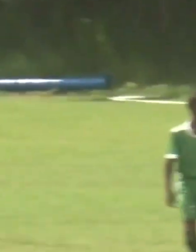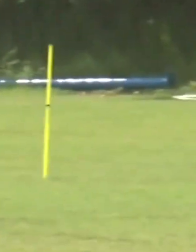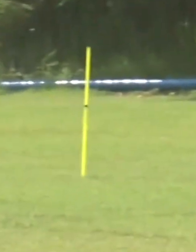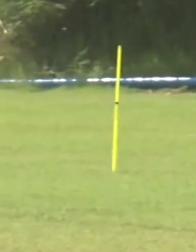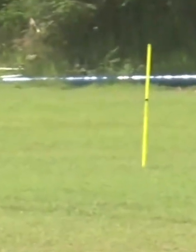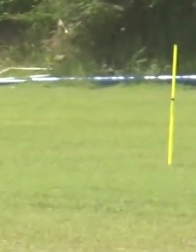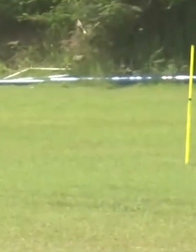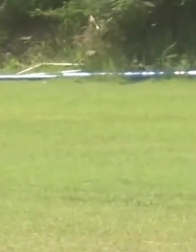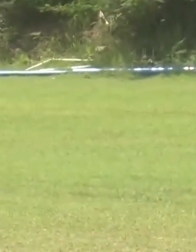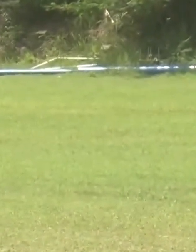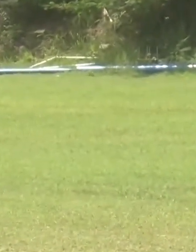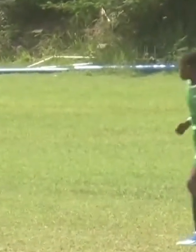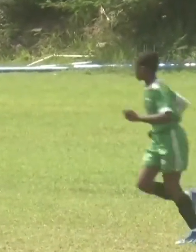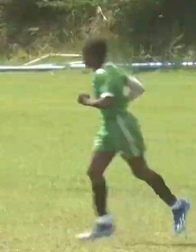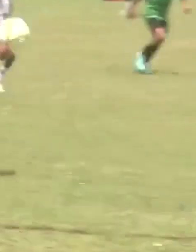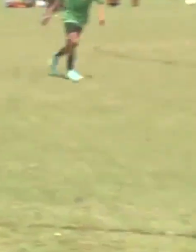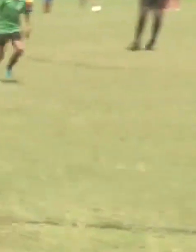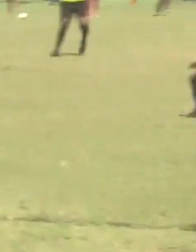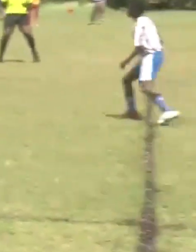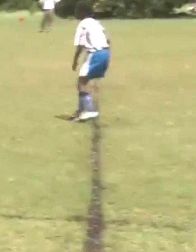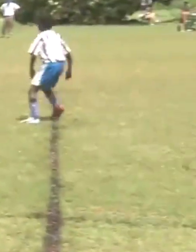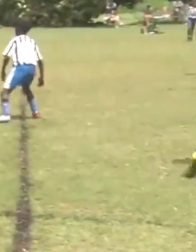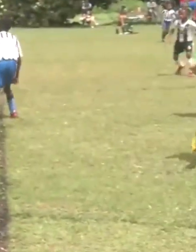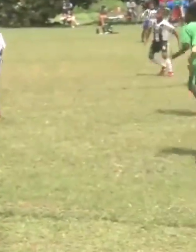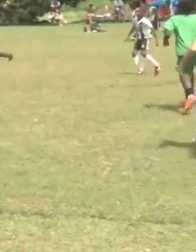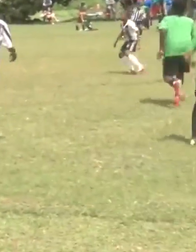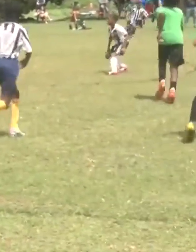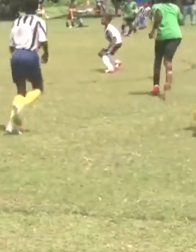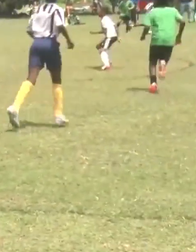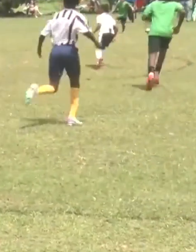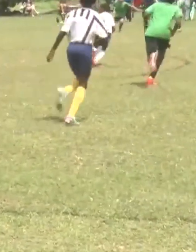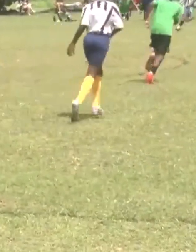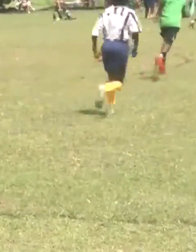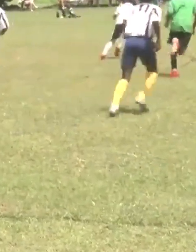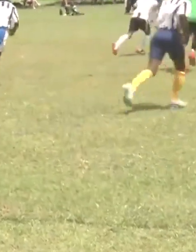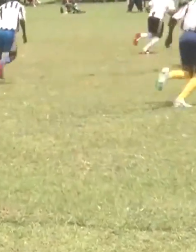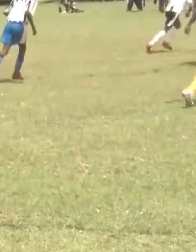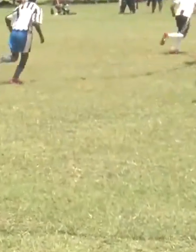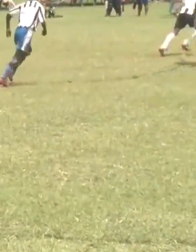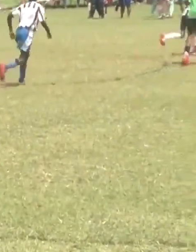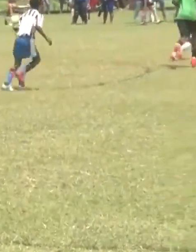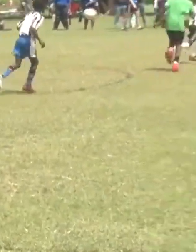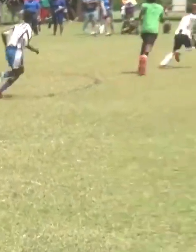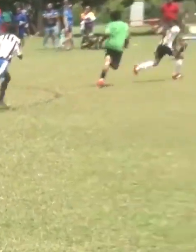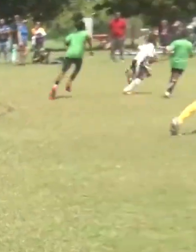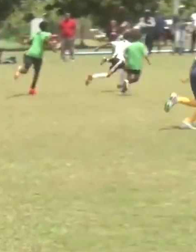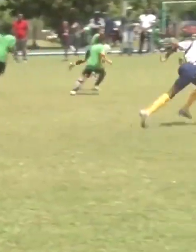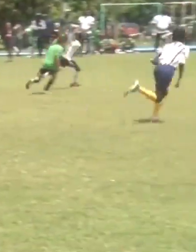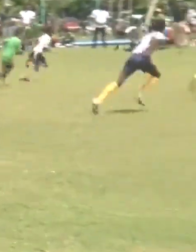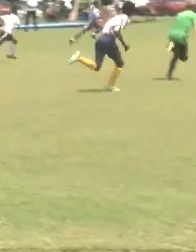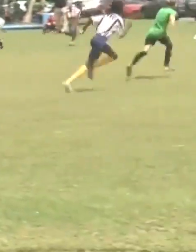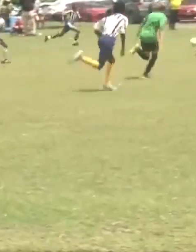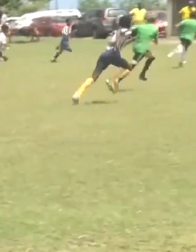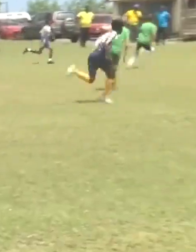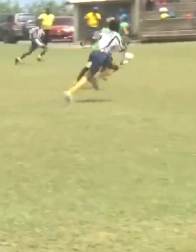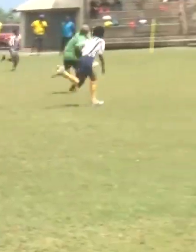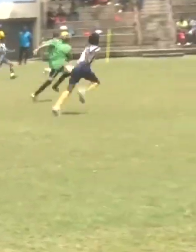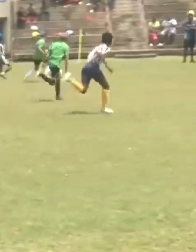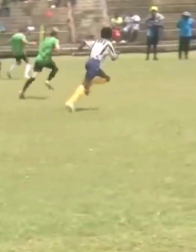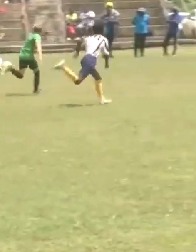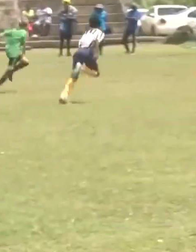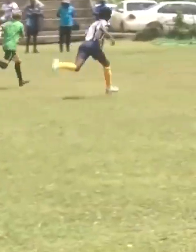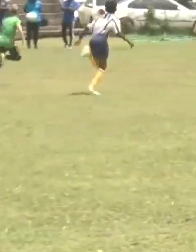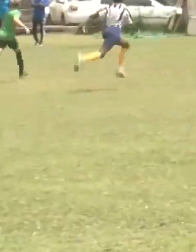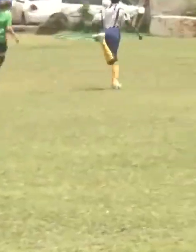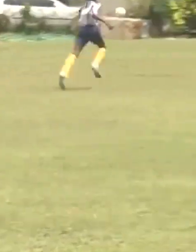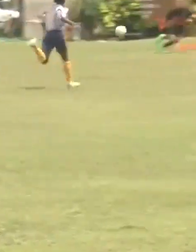simple 1-0 win. It was then Arthur Smith in the striped jerseys up against St. Winifred's, and this is very early stages of the game, 2 minutes to